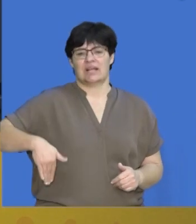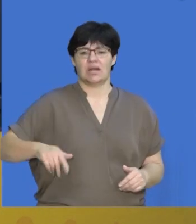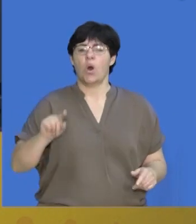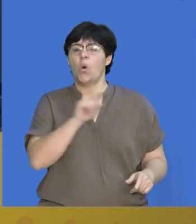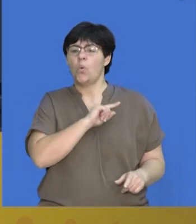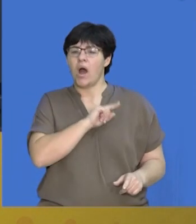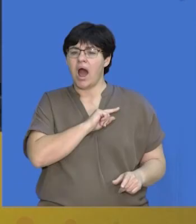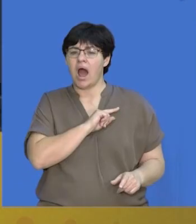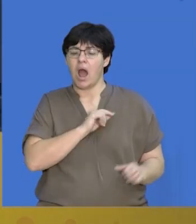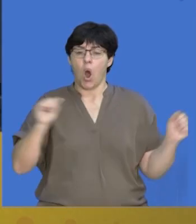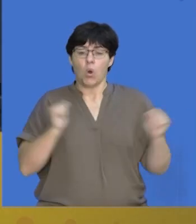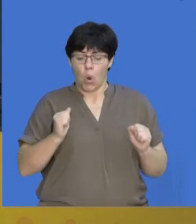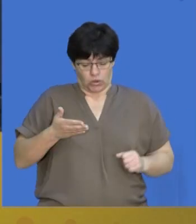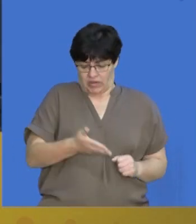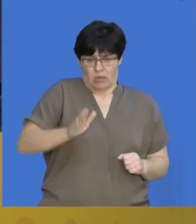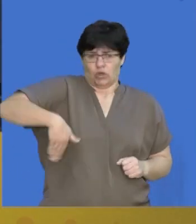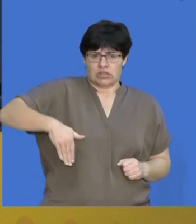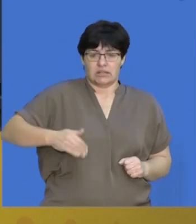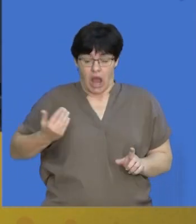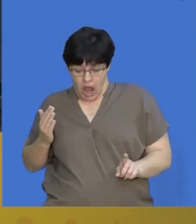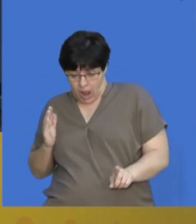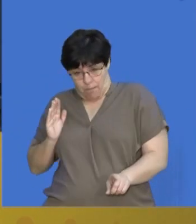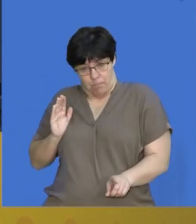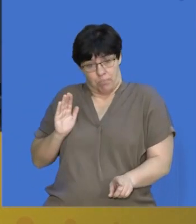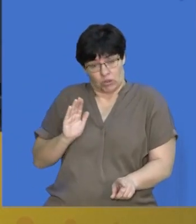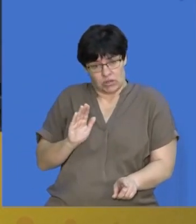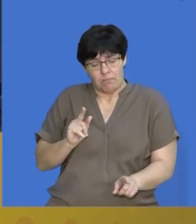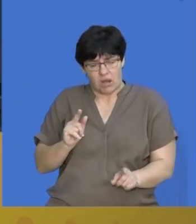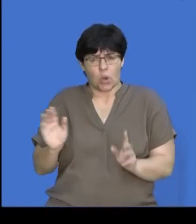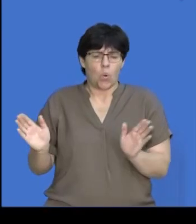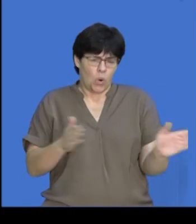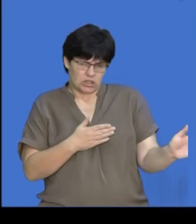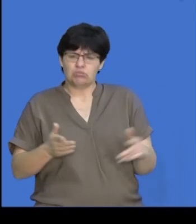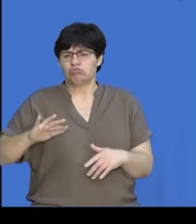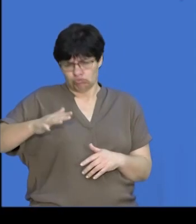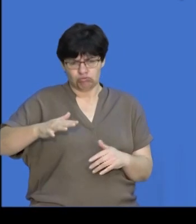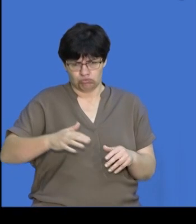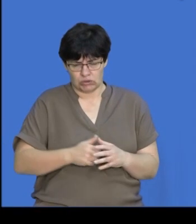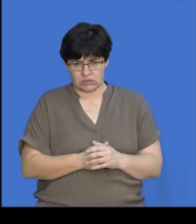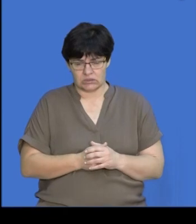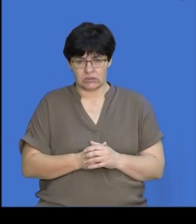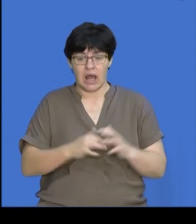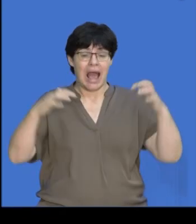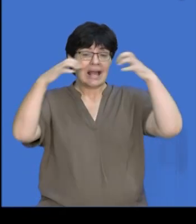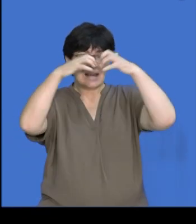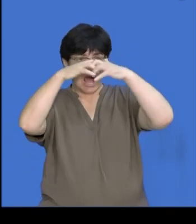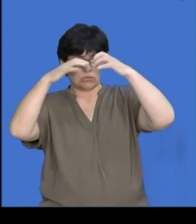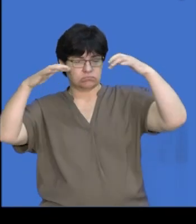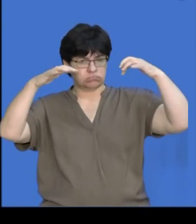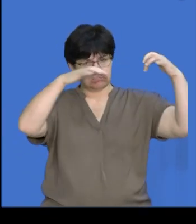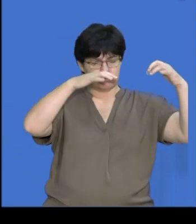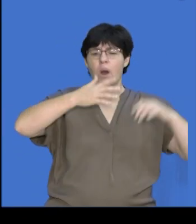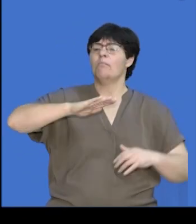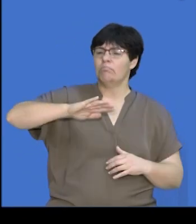is approaching, but the winds are moderate. Cloud cover is moderate.